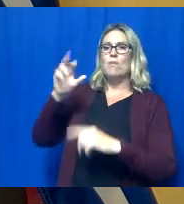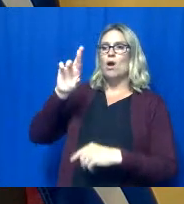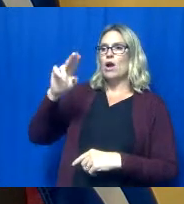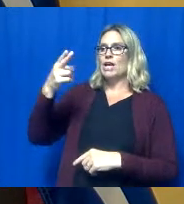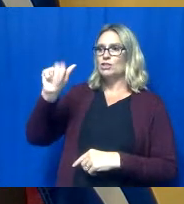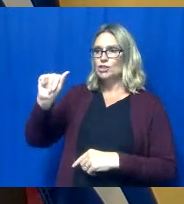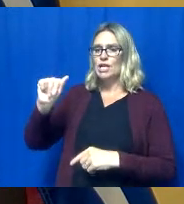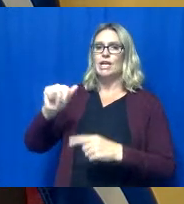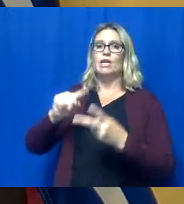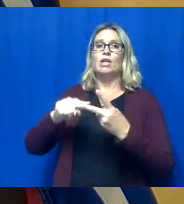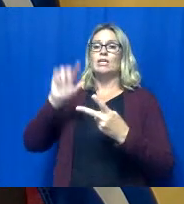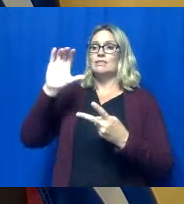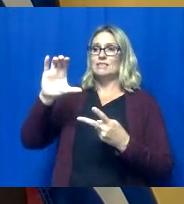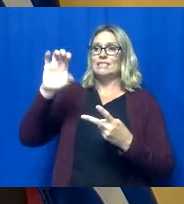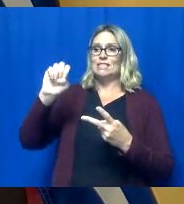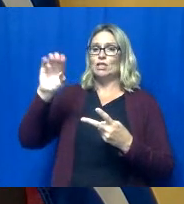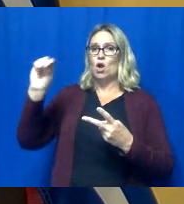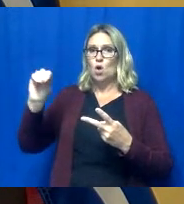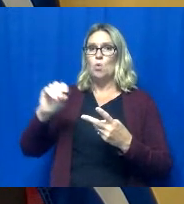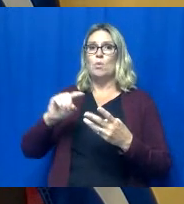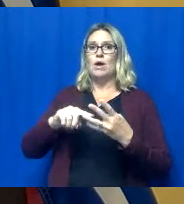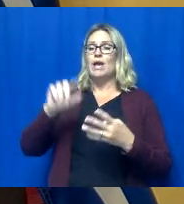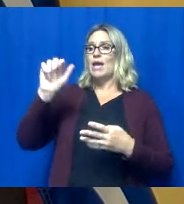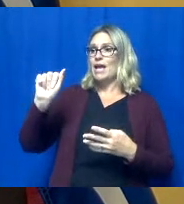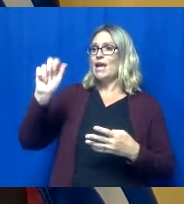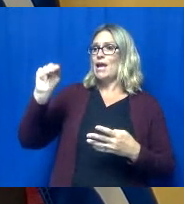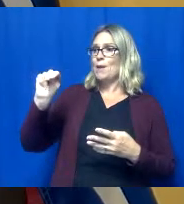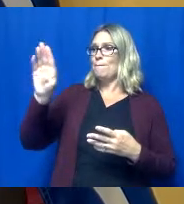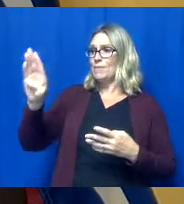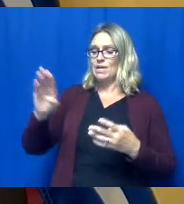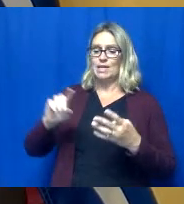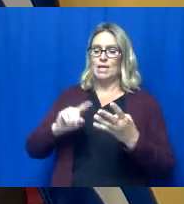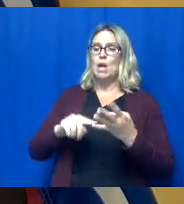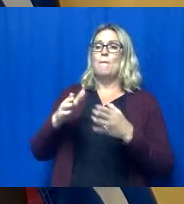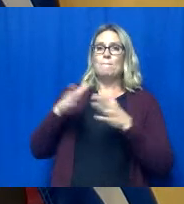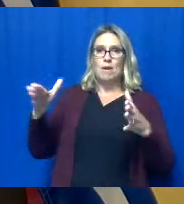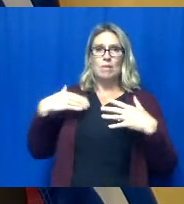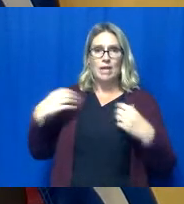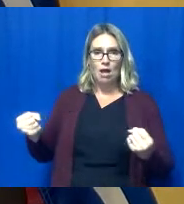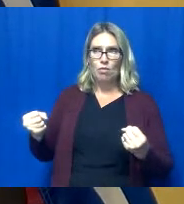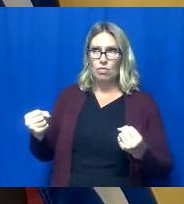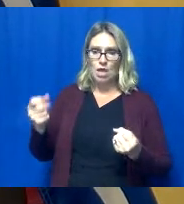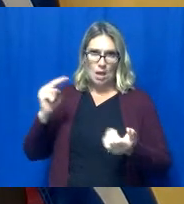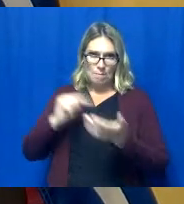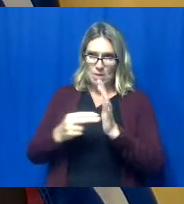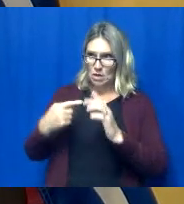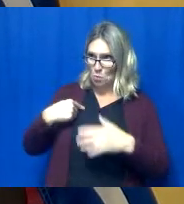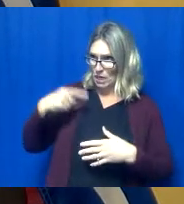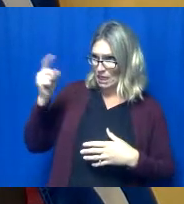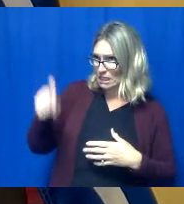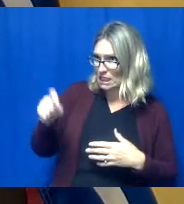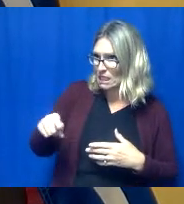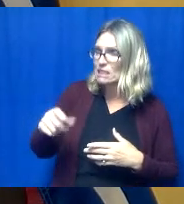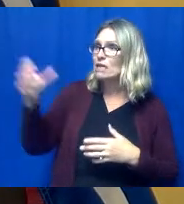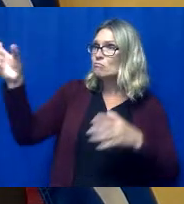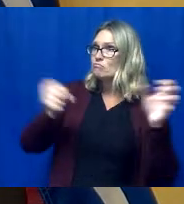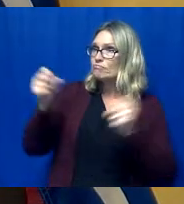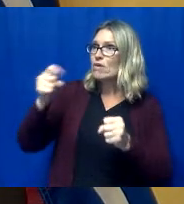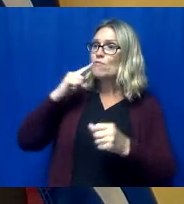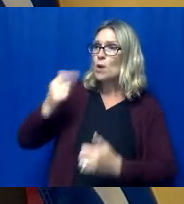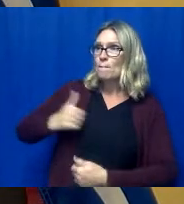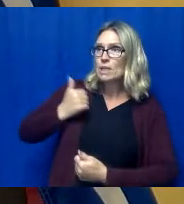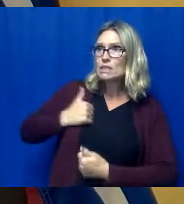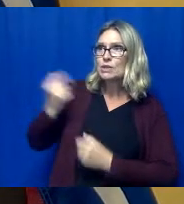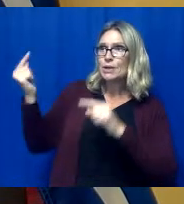and A and B, extramural, public health, to whether or not a measure such as that would be necessary. At this